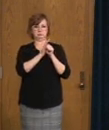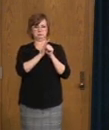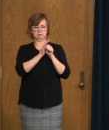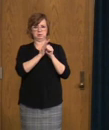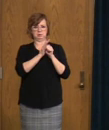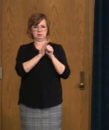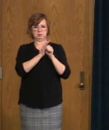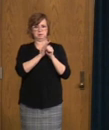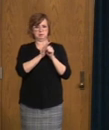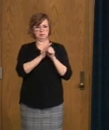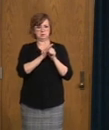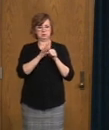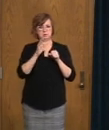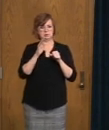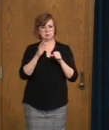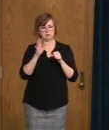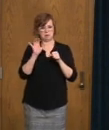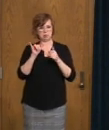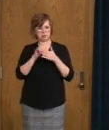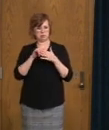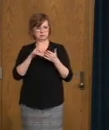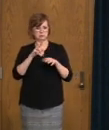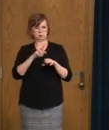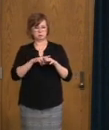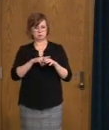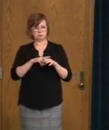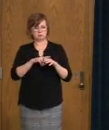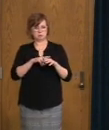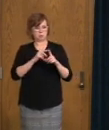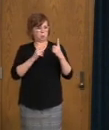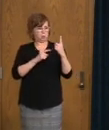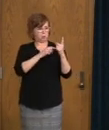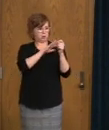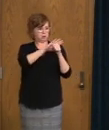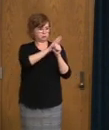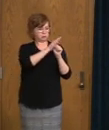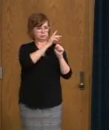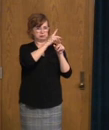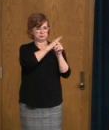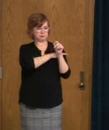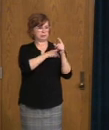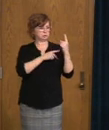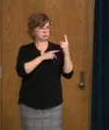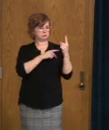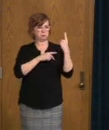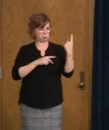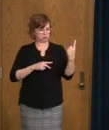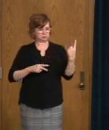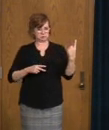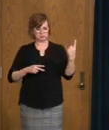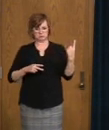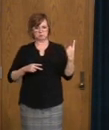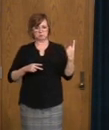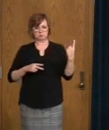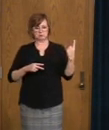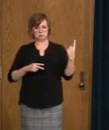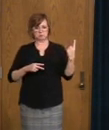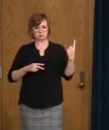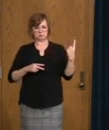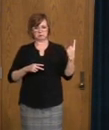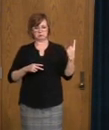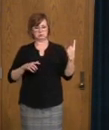COVID patient on a ward with non-COVID patients if it was a single patient, with respect to how staff would care for those patients. Now,